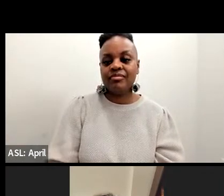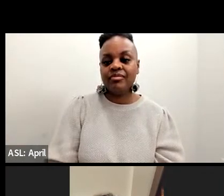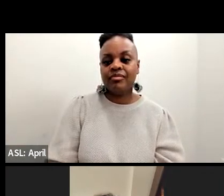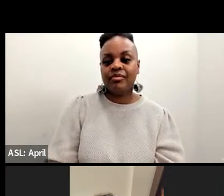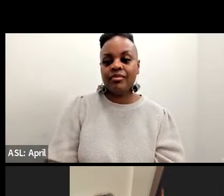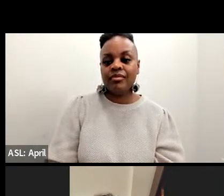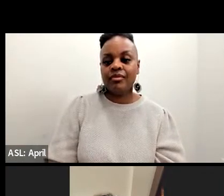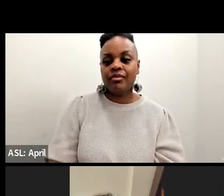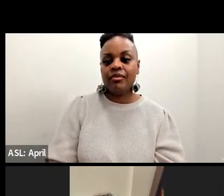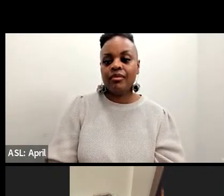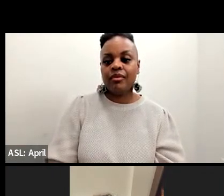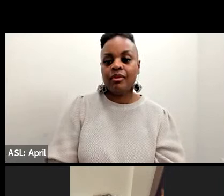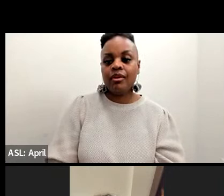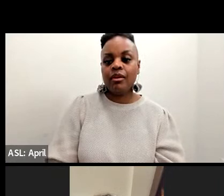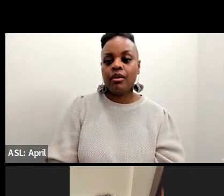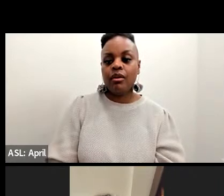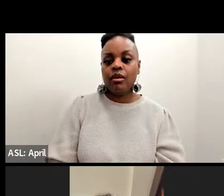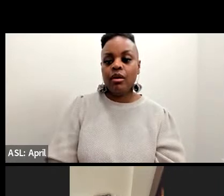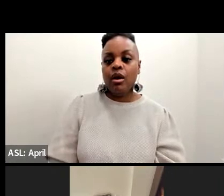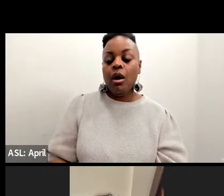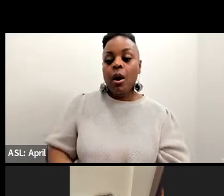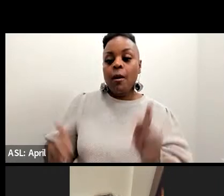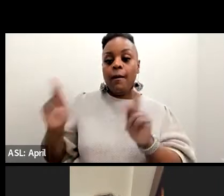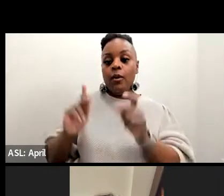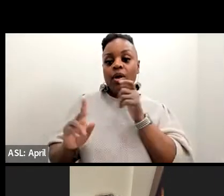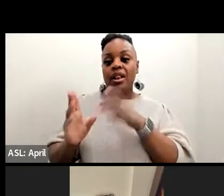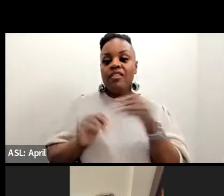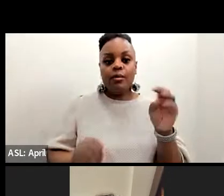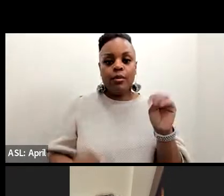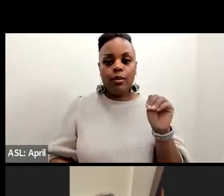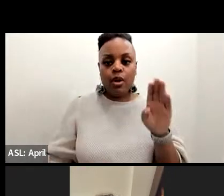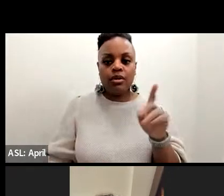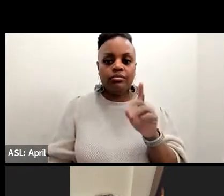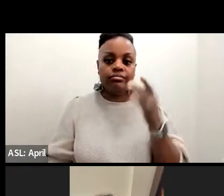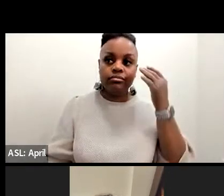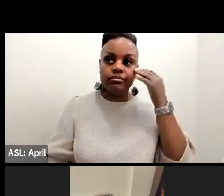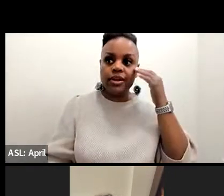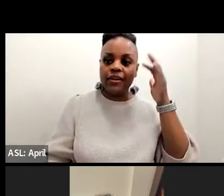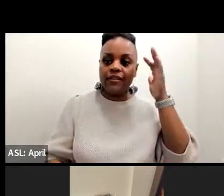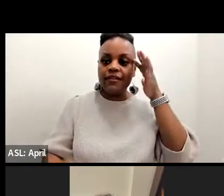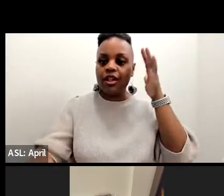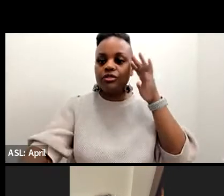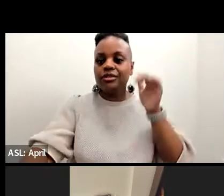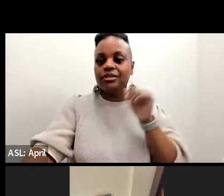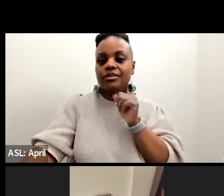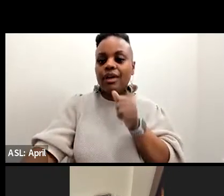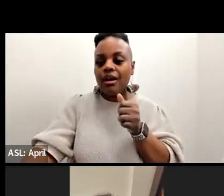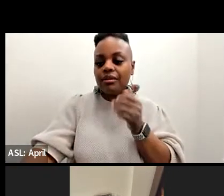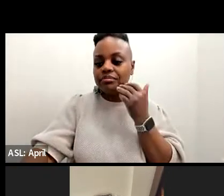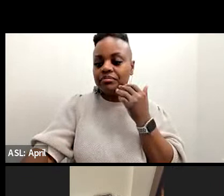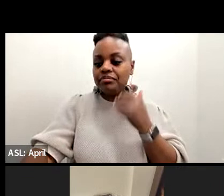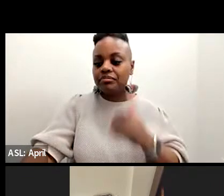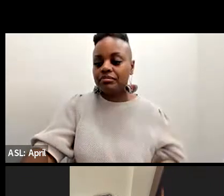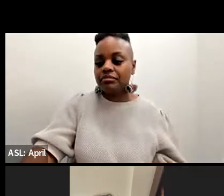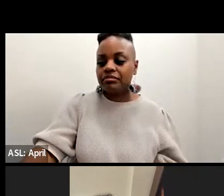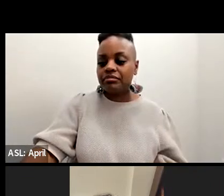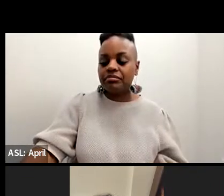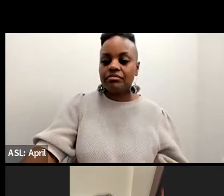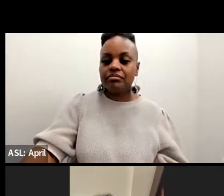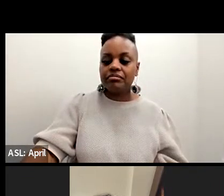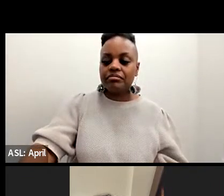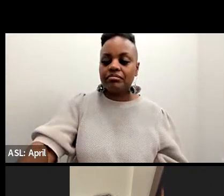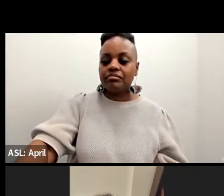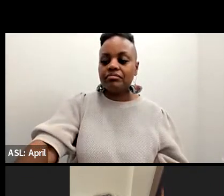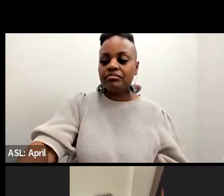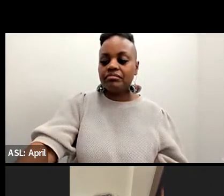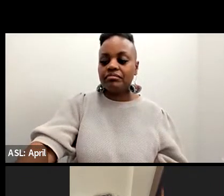much resonate with them. I think a lot of their, or my take on reading this book was that much